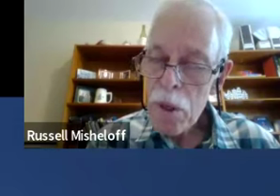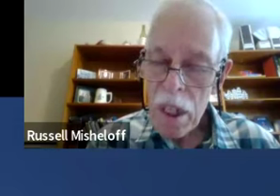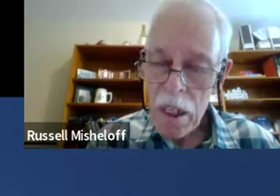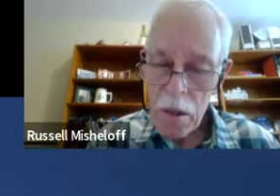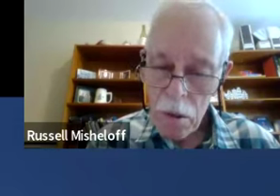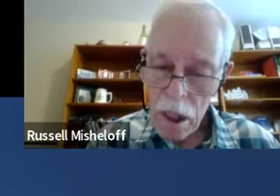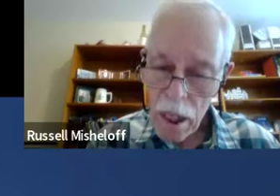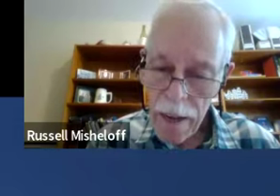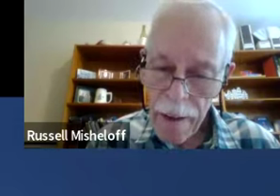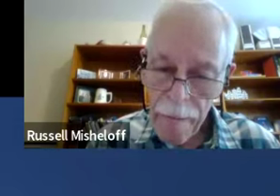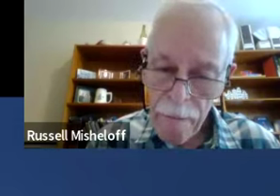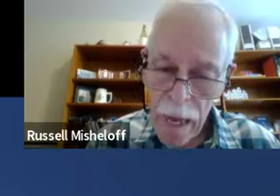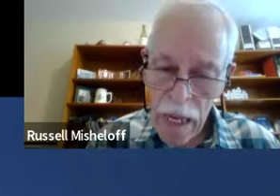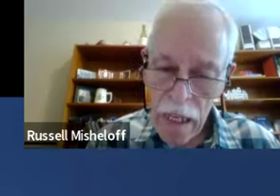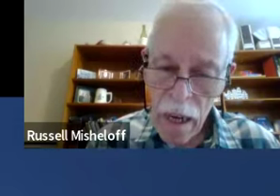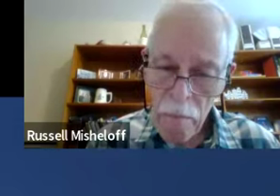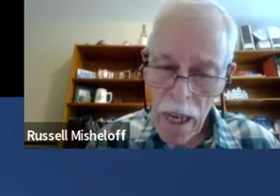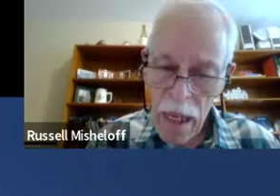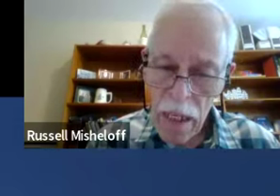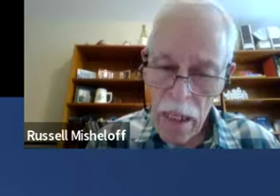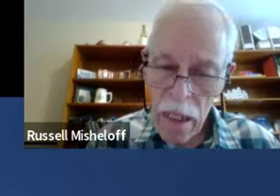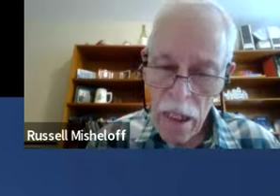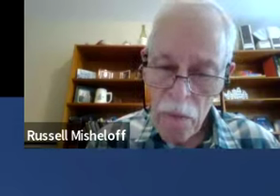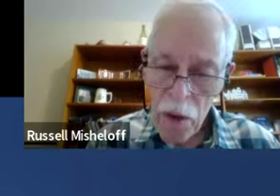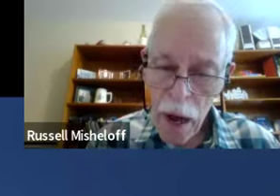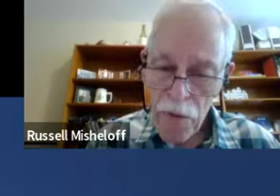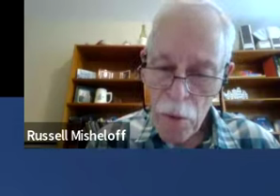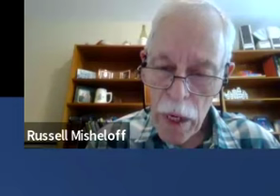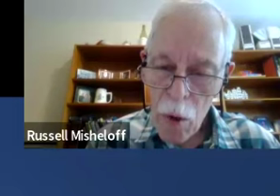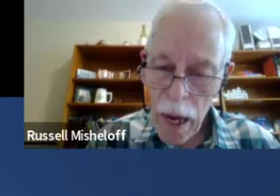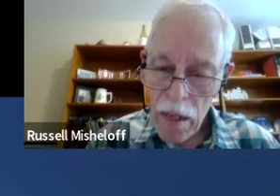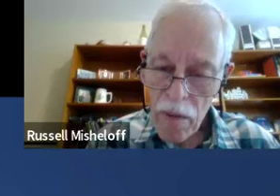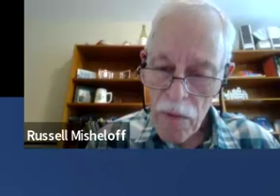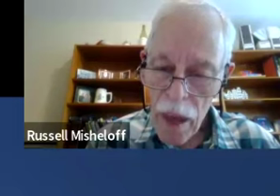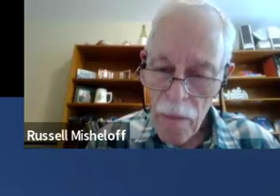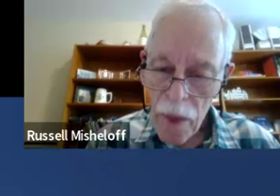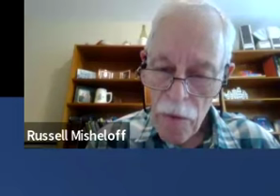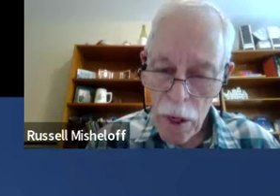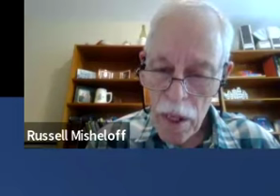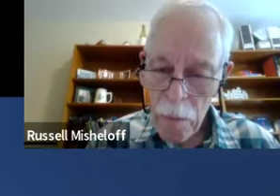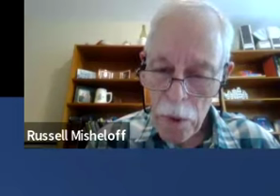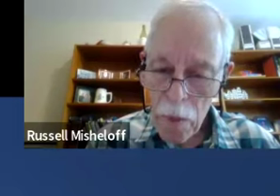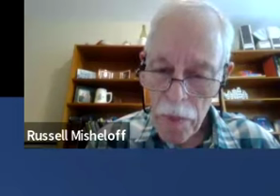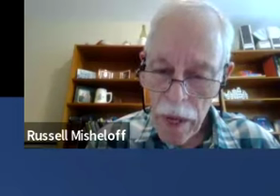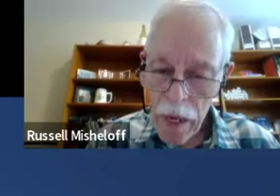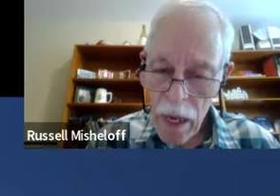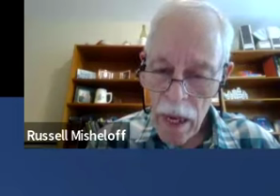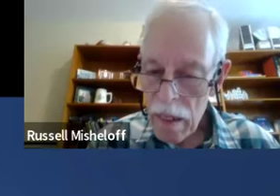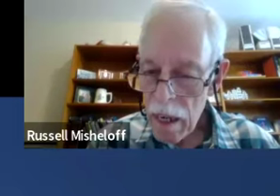and different procedures. In some cases, you have to request, for